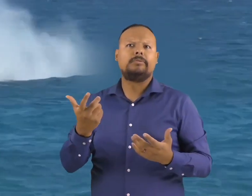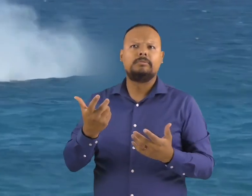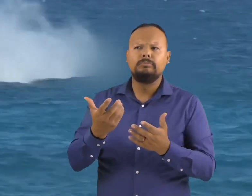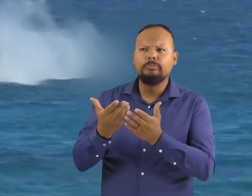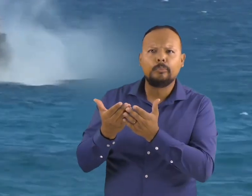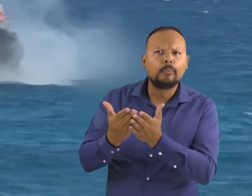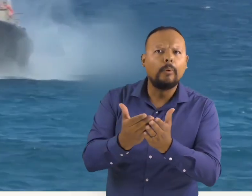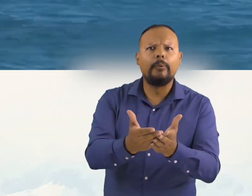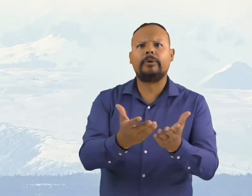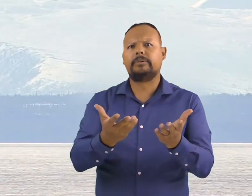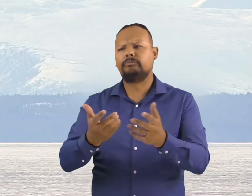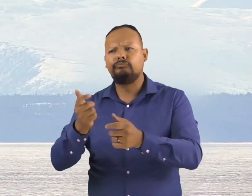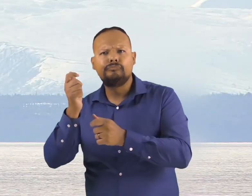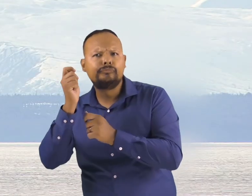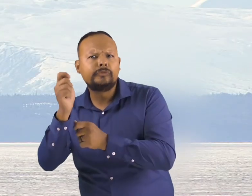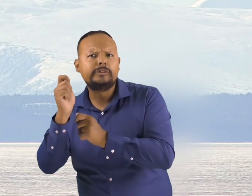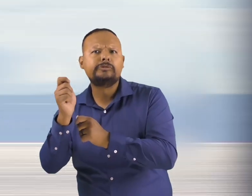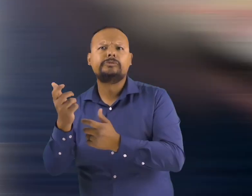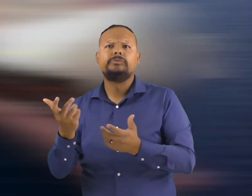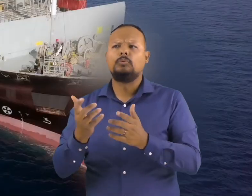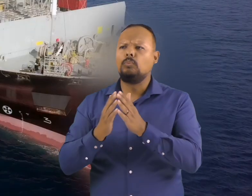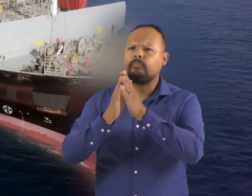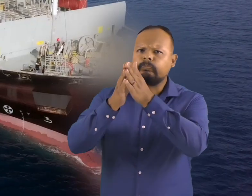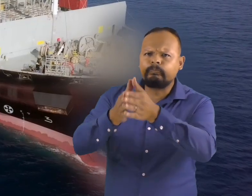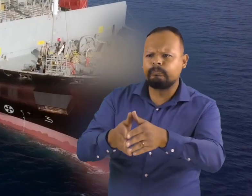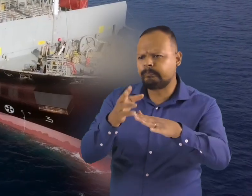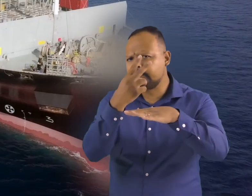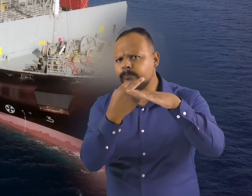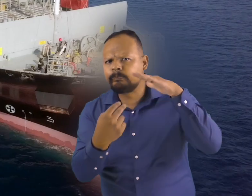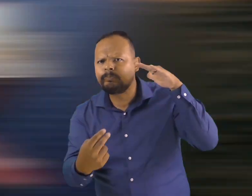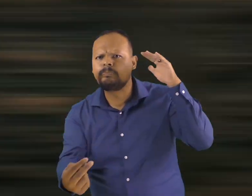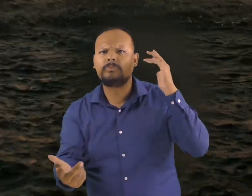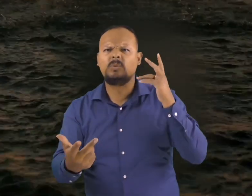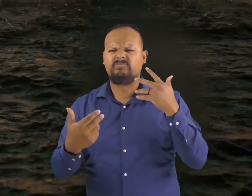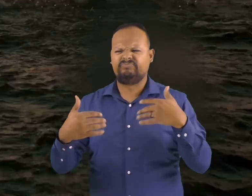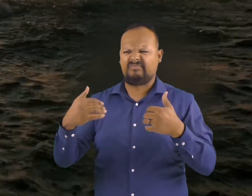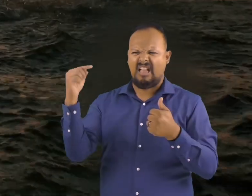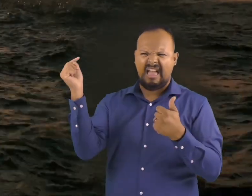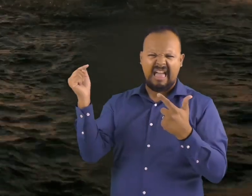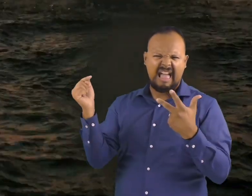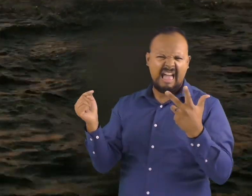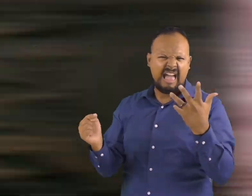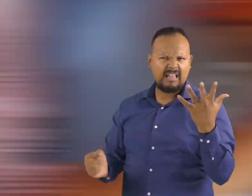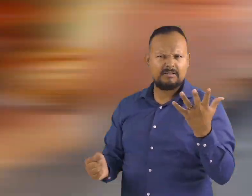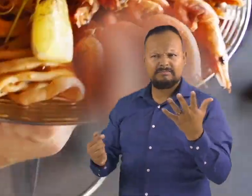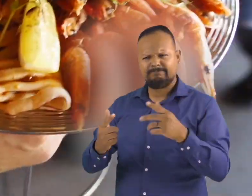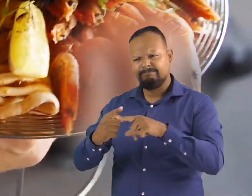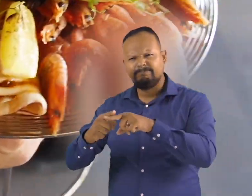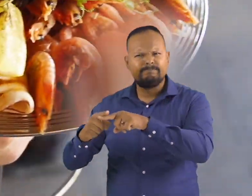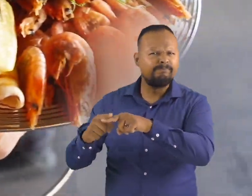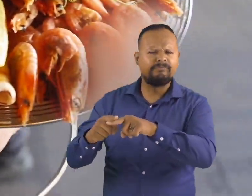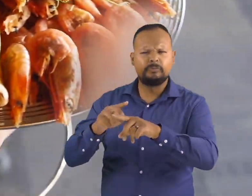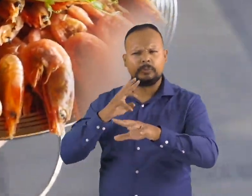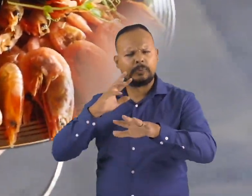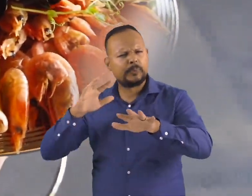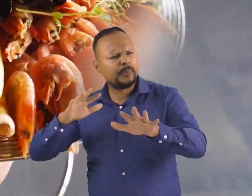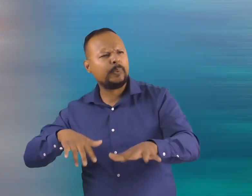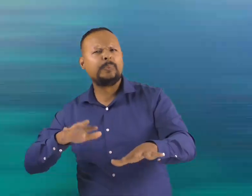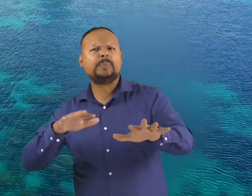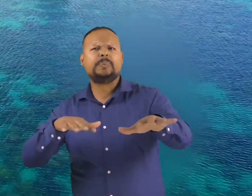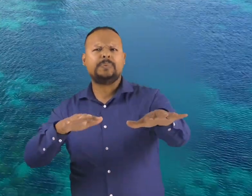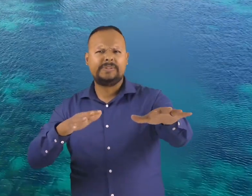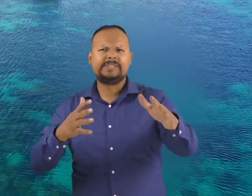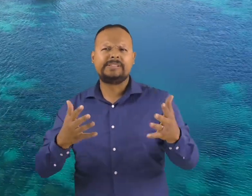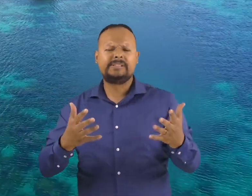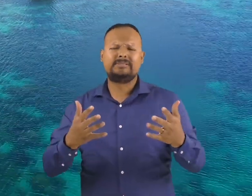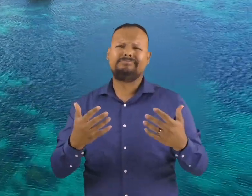stuff like that. Wow! We really do depend on the oceans for a lot of necessary things, which